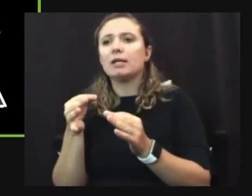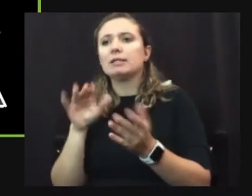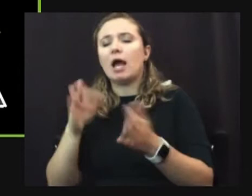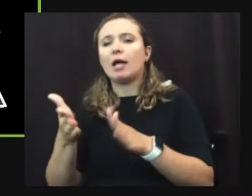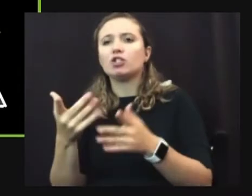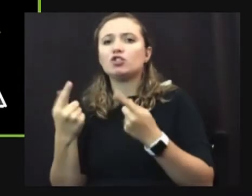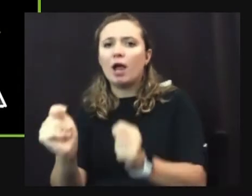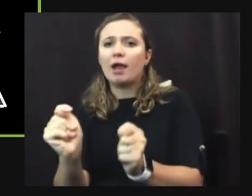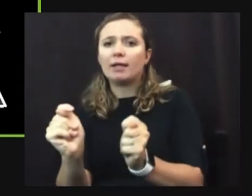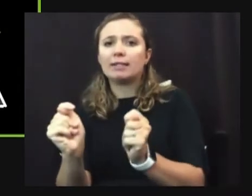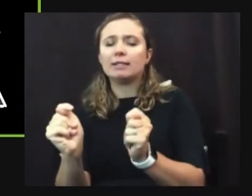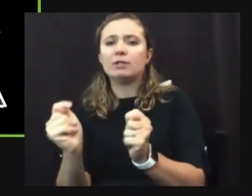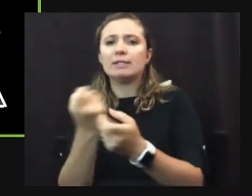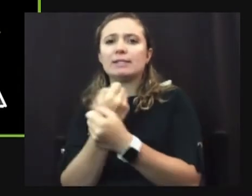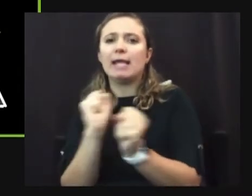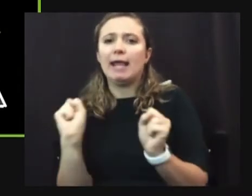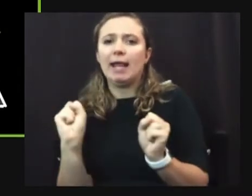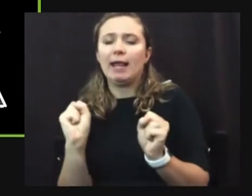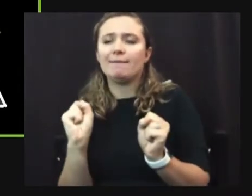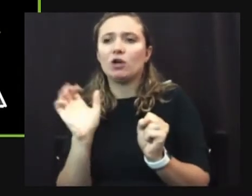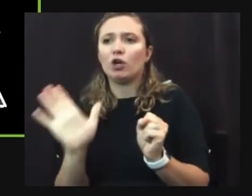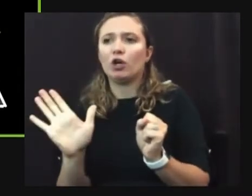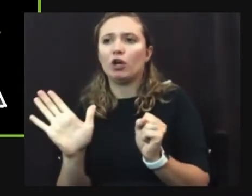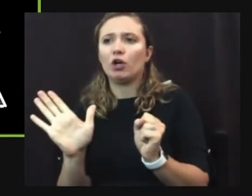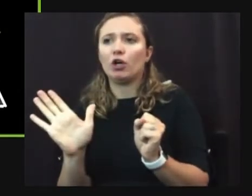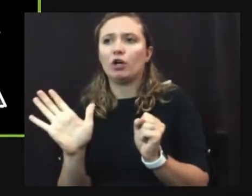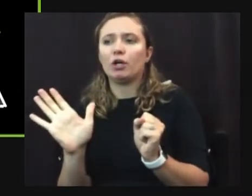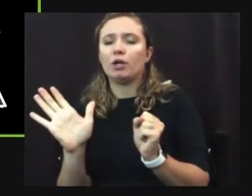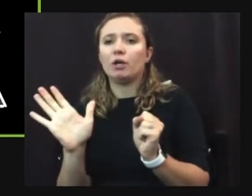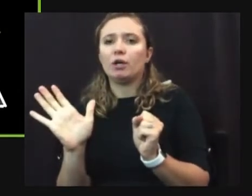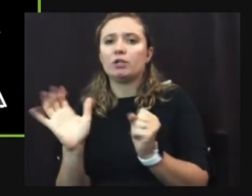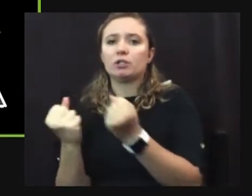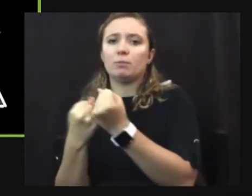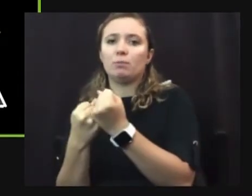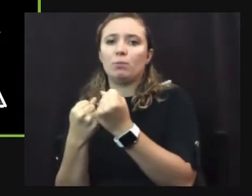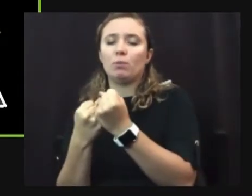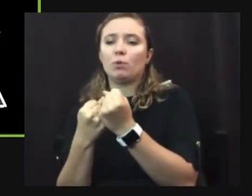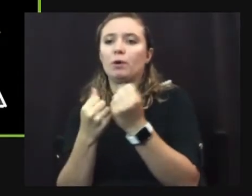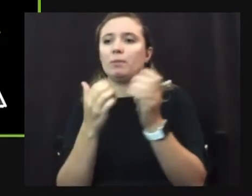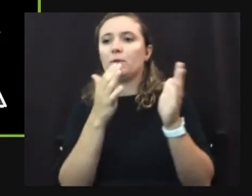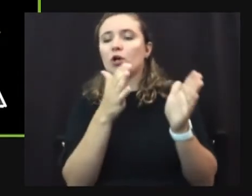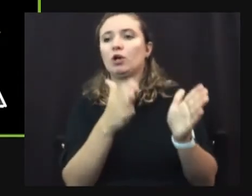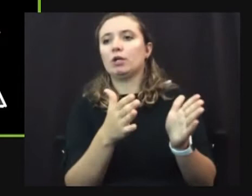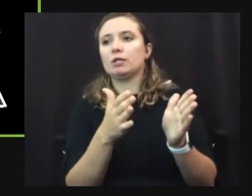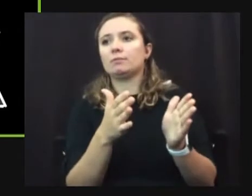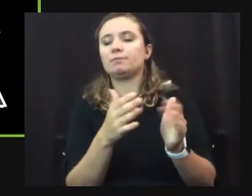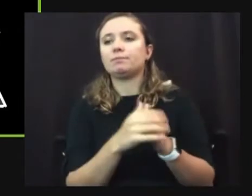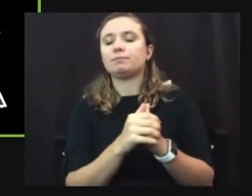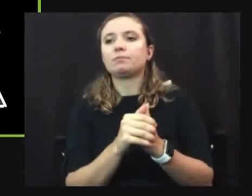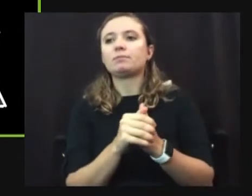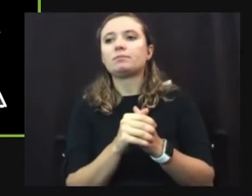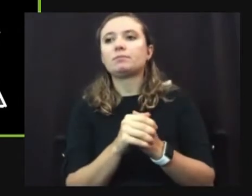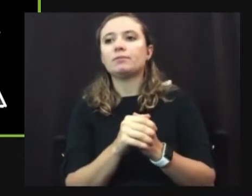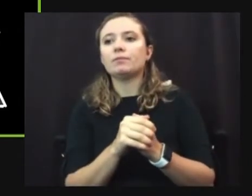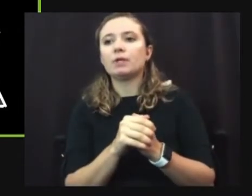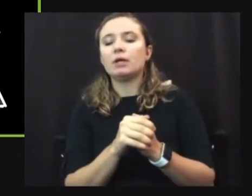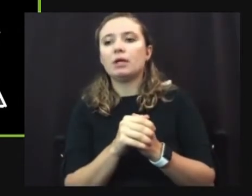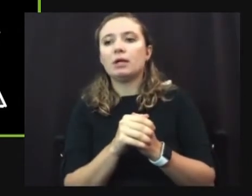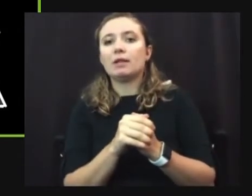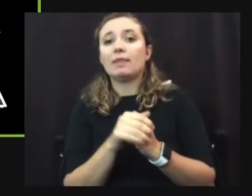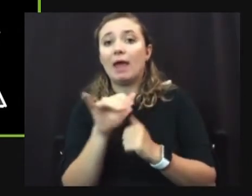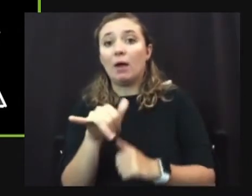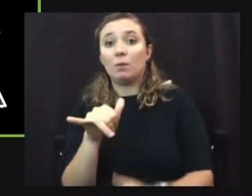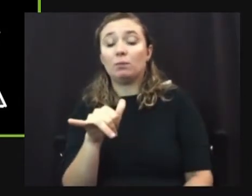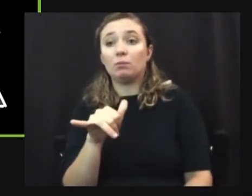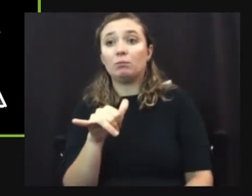save her person that she was supporting's life, that would cause you to feel a lot more relational